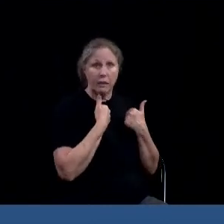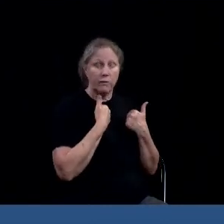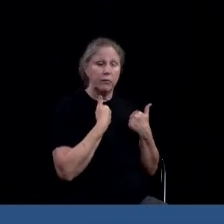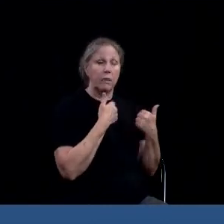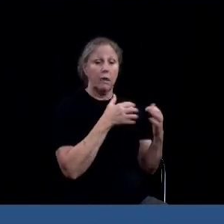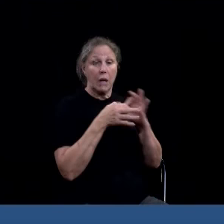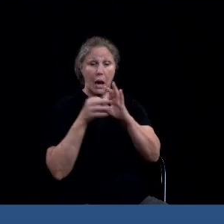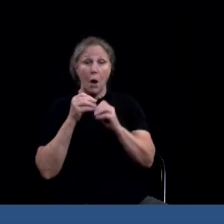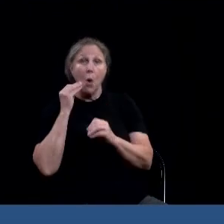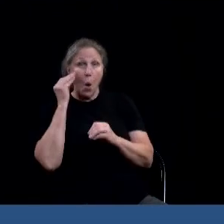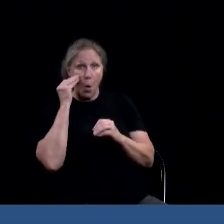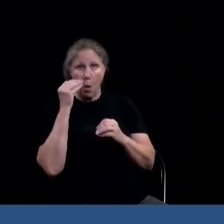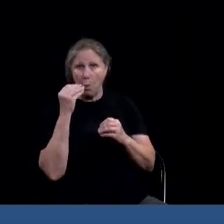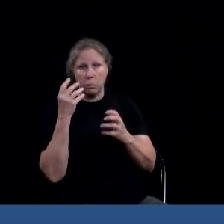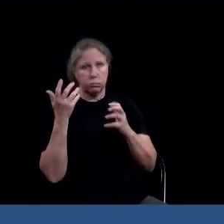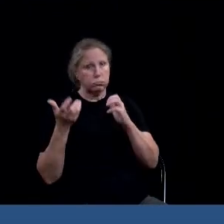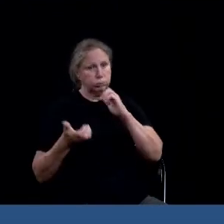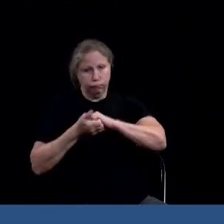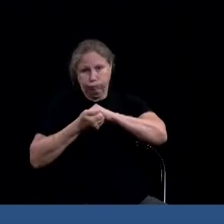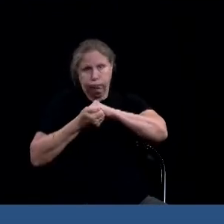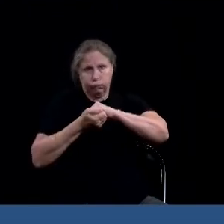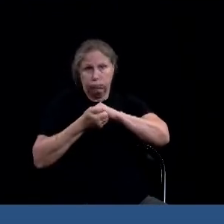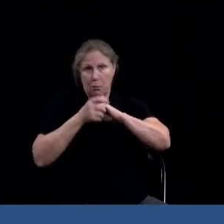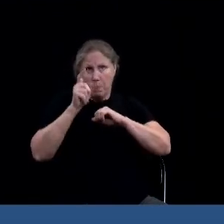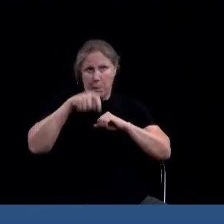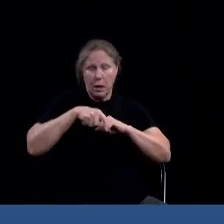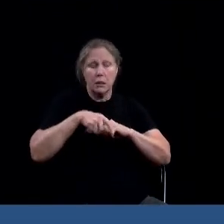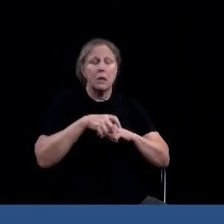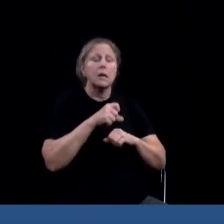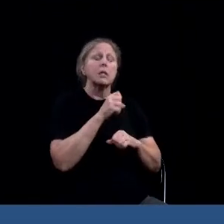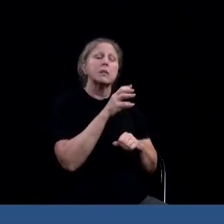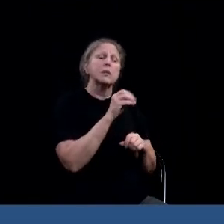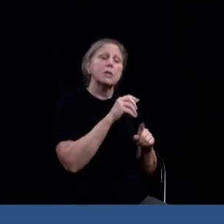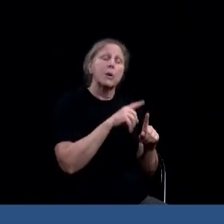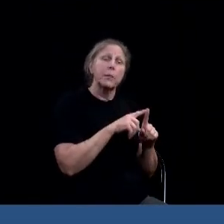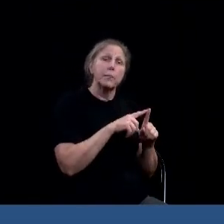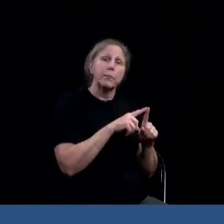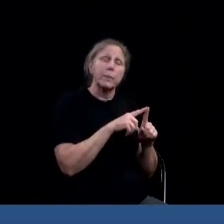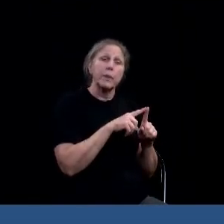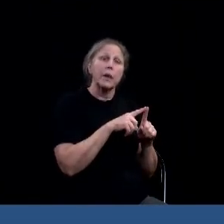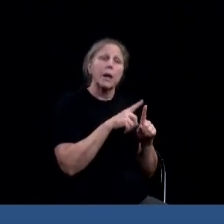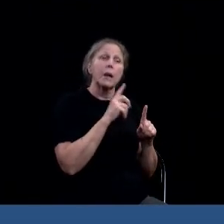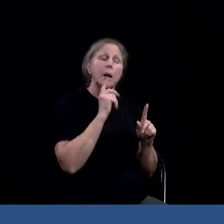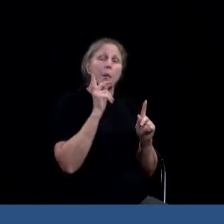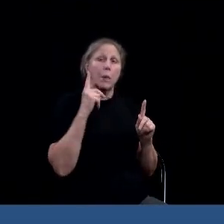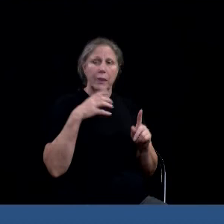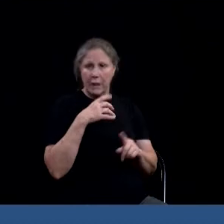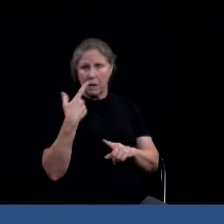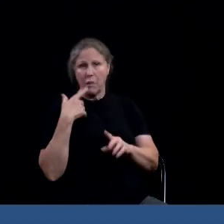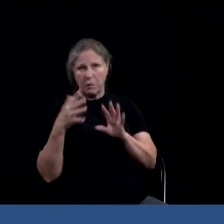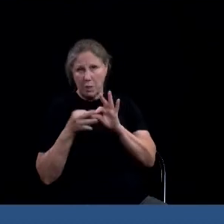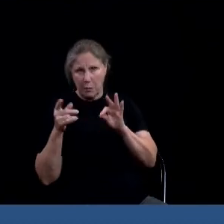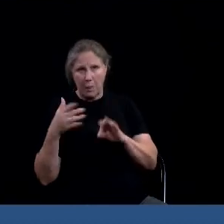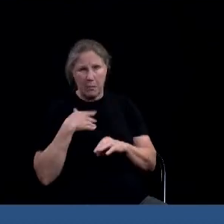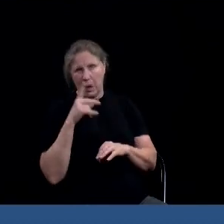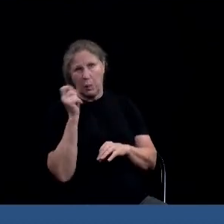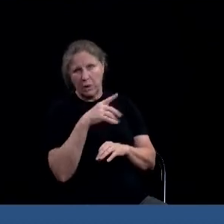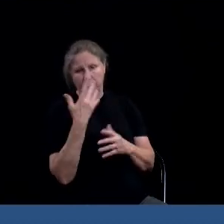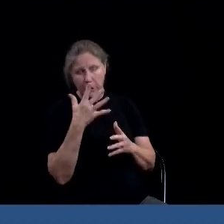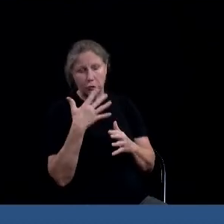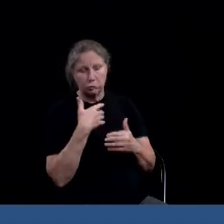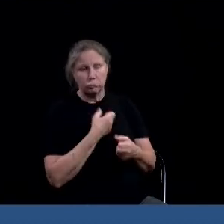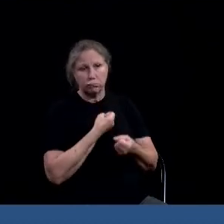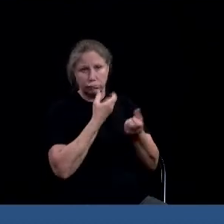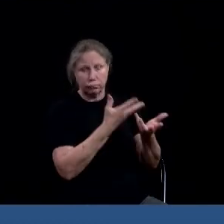One of the things that the council members have basically, addressed my questions or concerns. Kudos to you